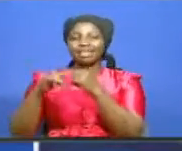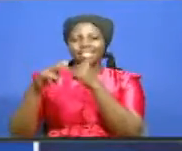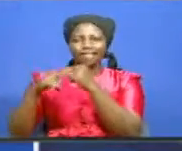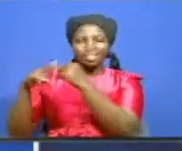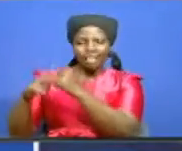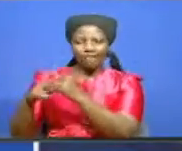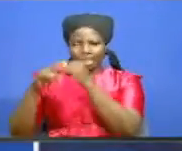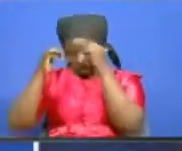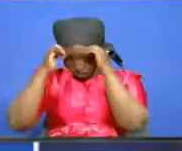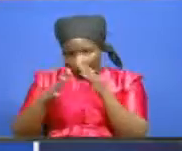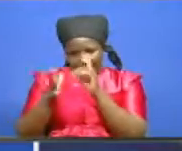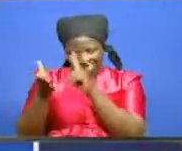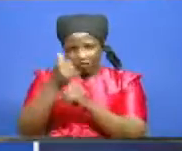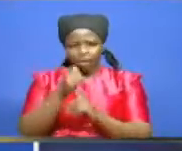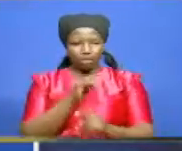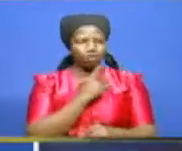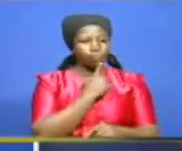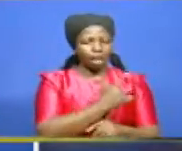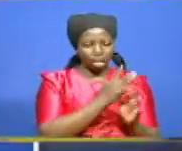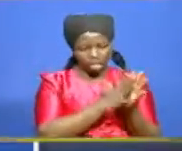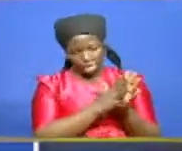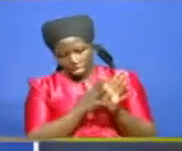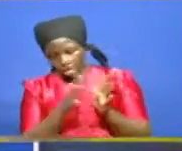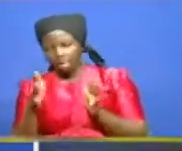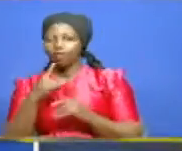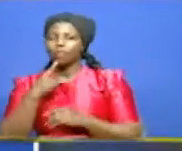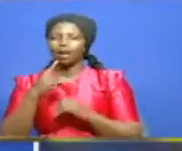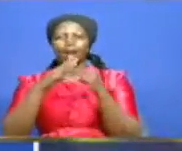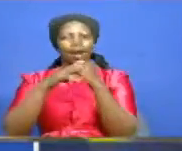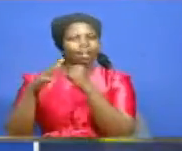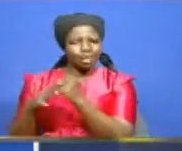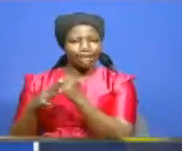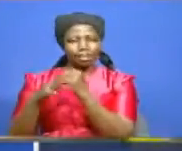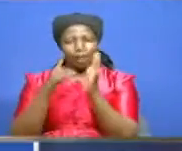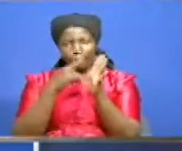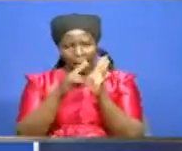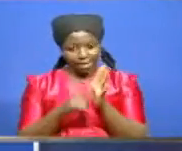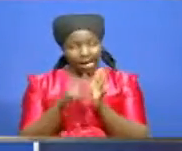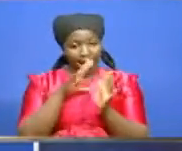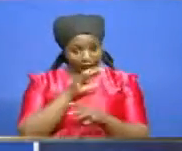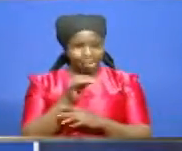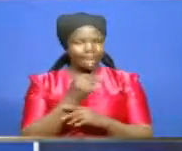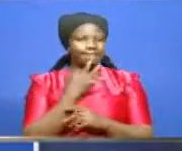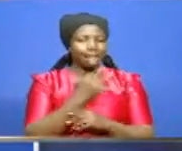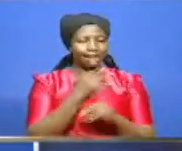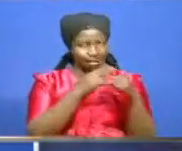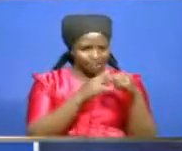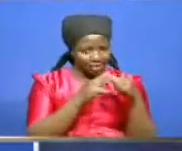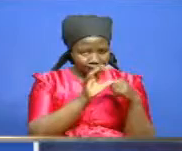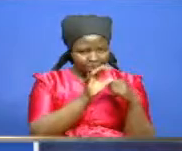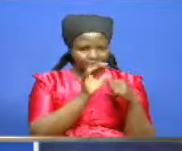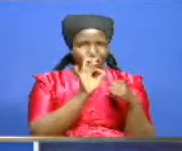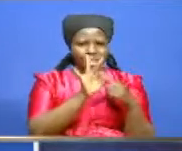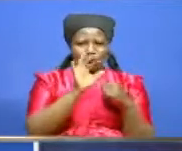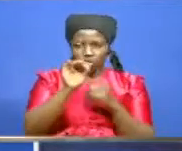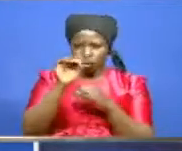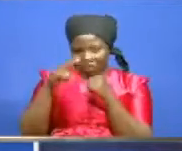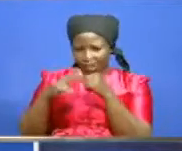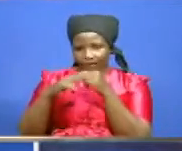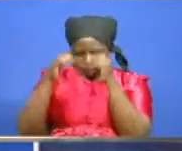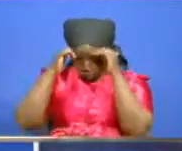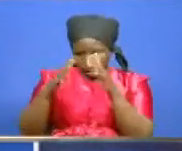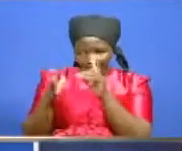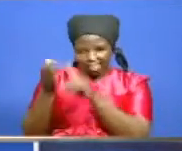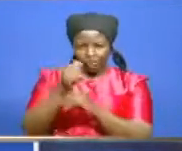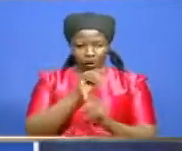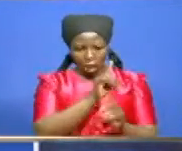299,677 candidates scored between 100 and 199 marks, and 307 candidates had between 1 and 99